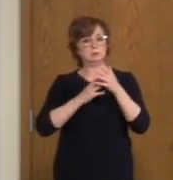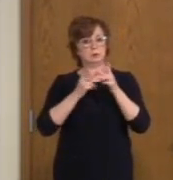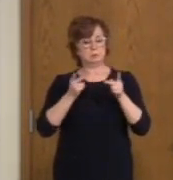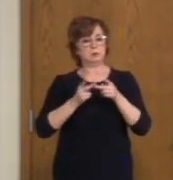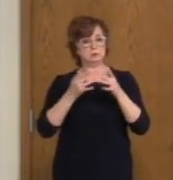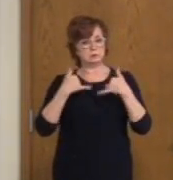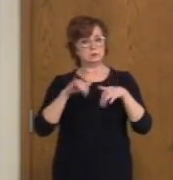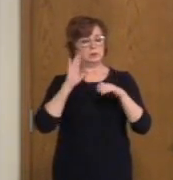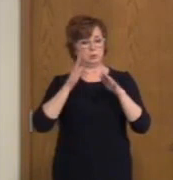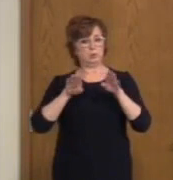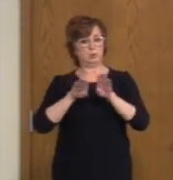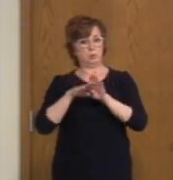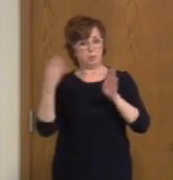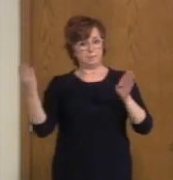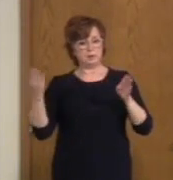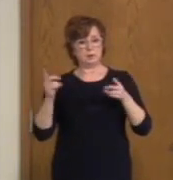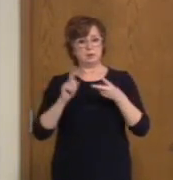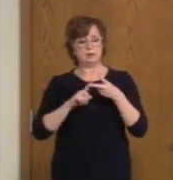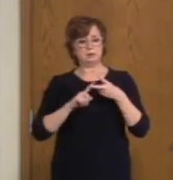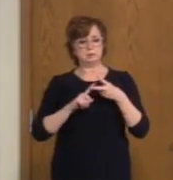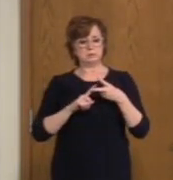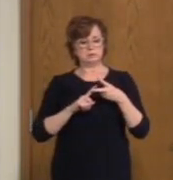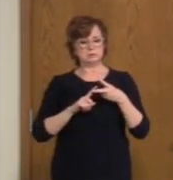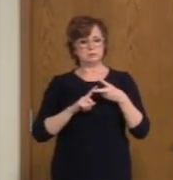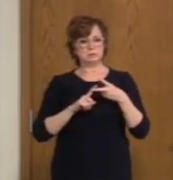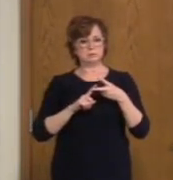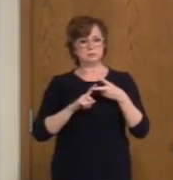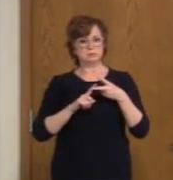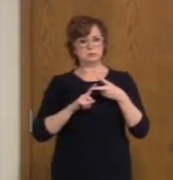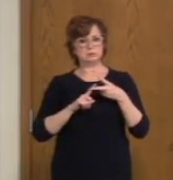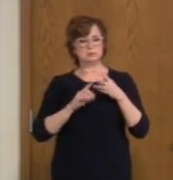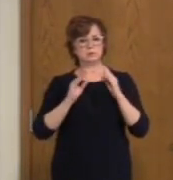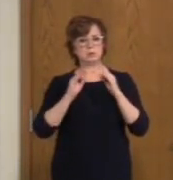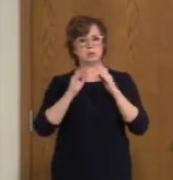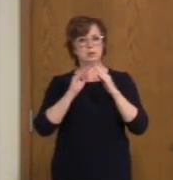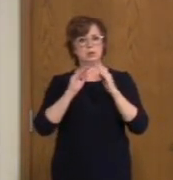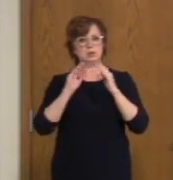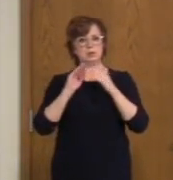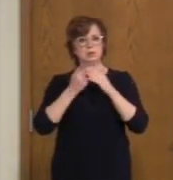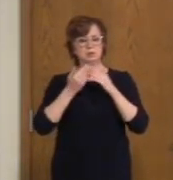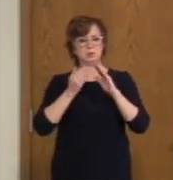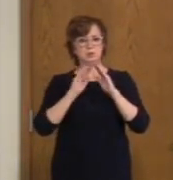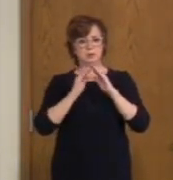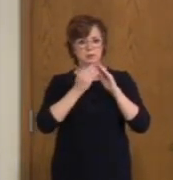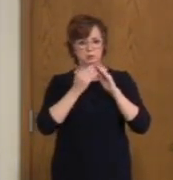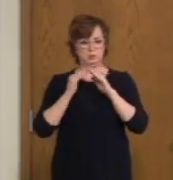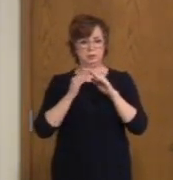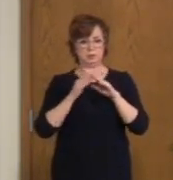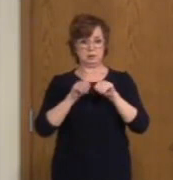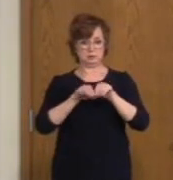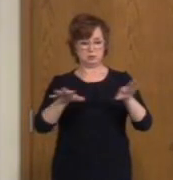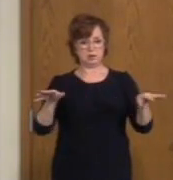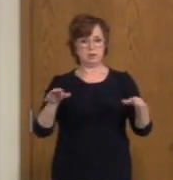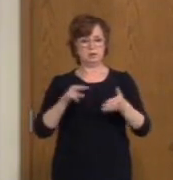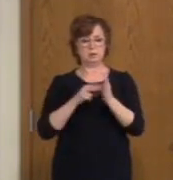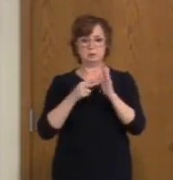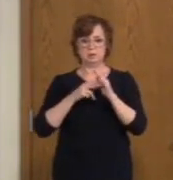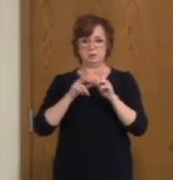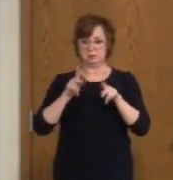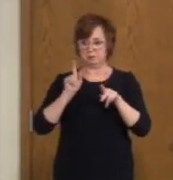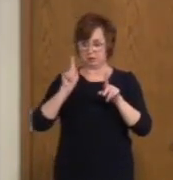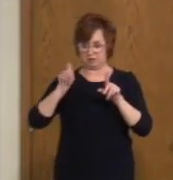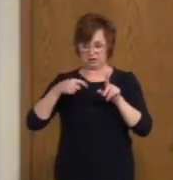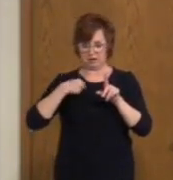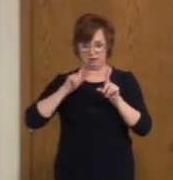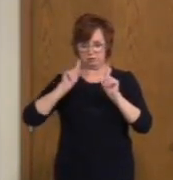And if we increase our community transmission, it puts everyone who have to work outside the home at risk. So we